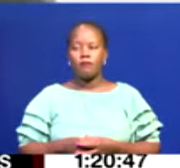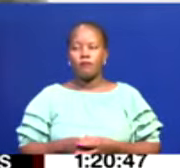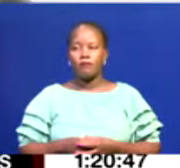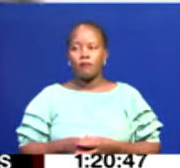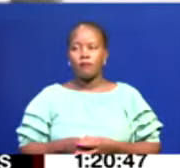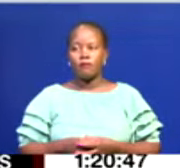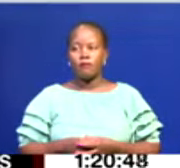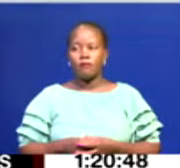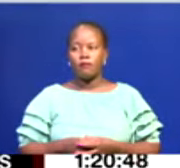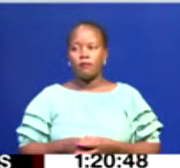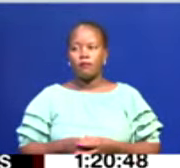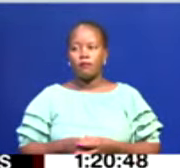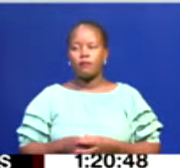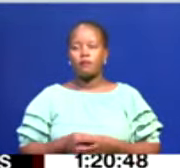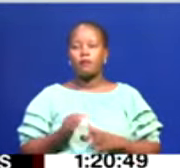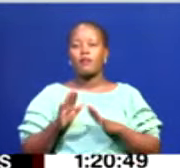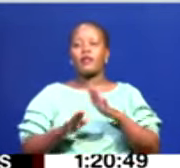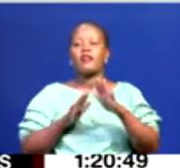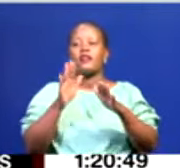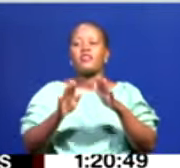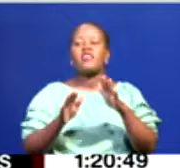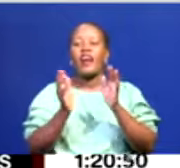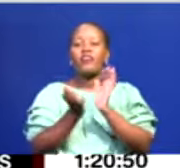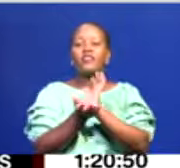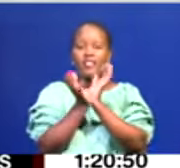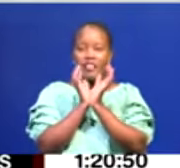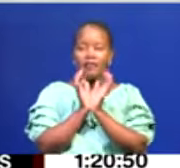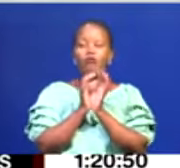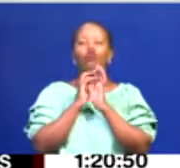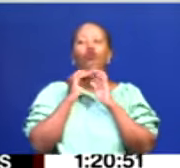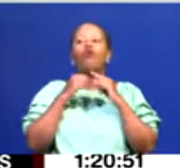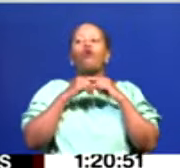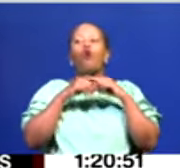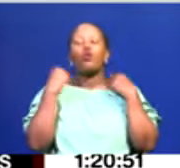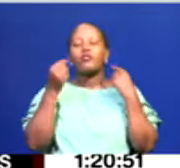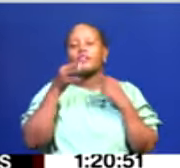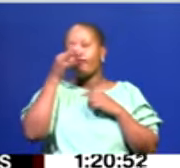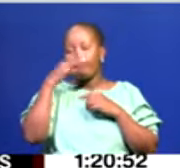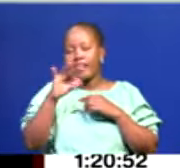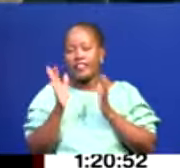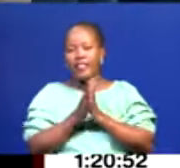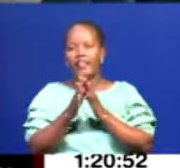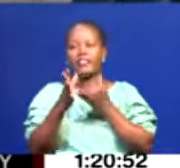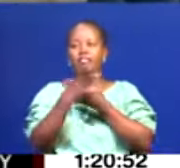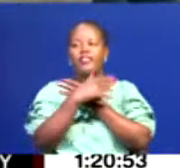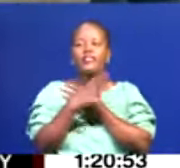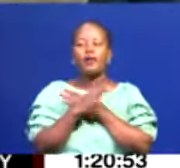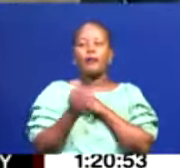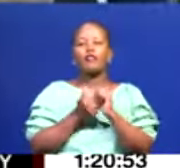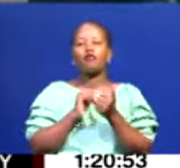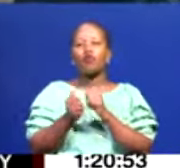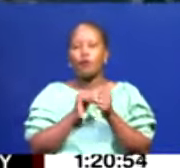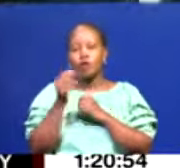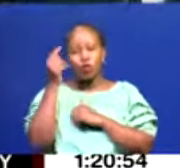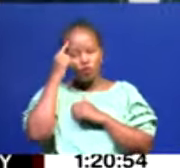The Nyayo National Stadium played host to the 3rd edition of the French and German Language Festival for primary school learners.